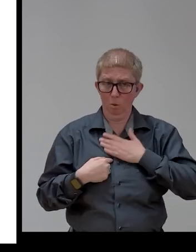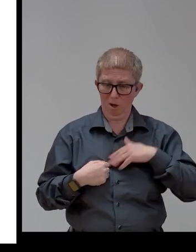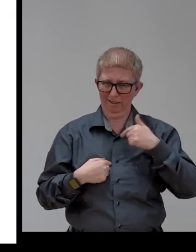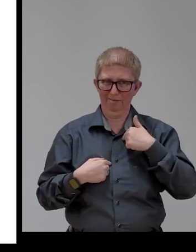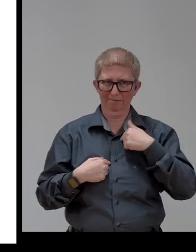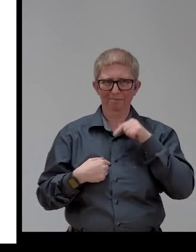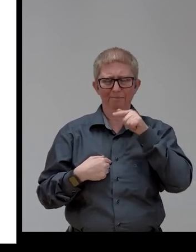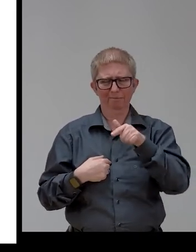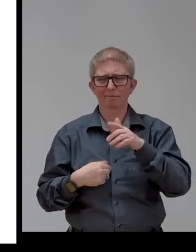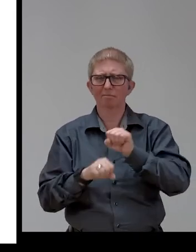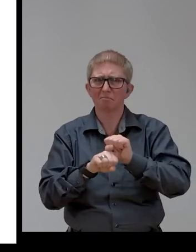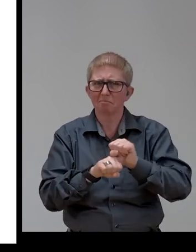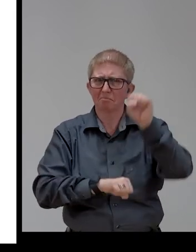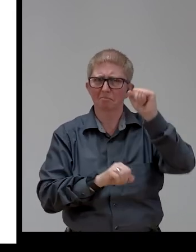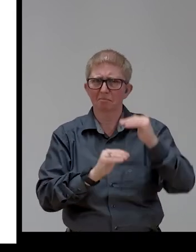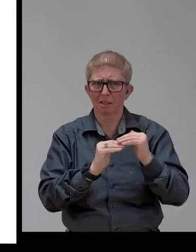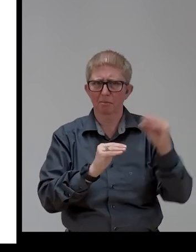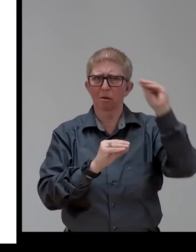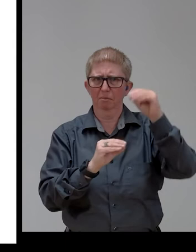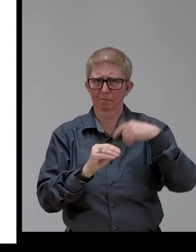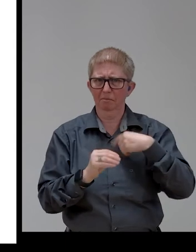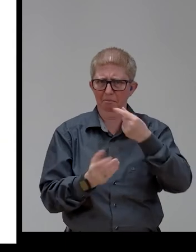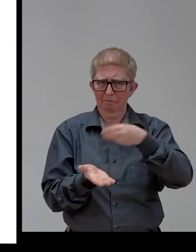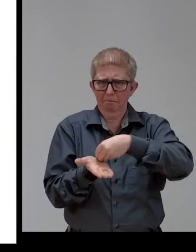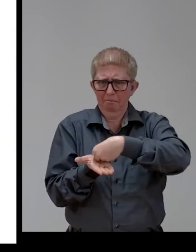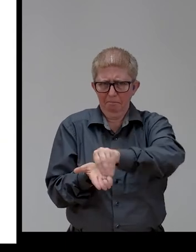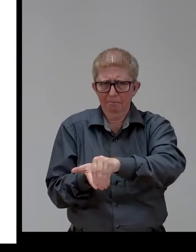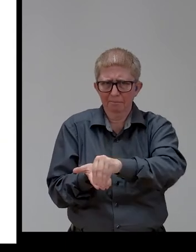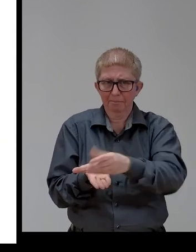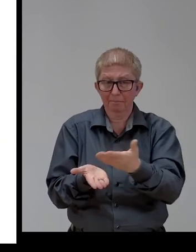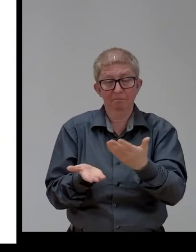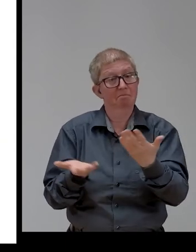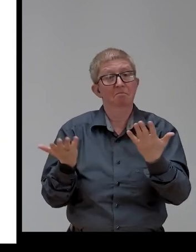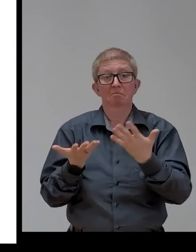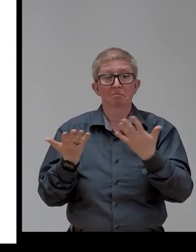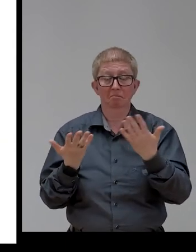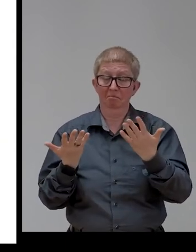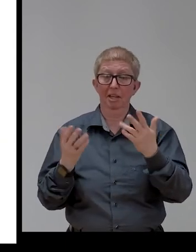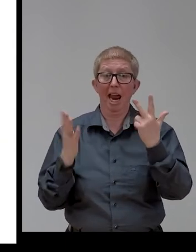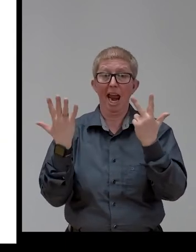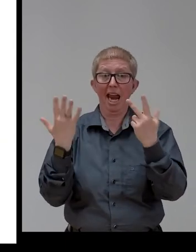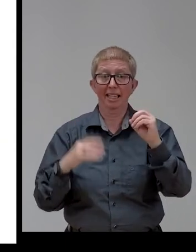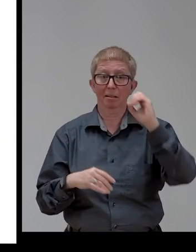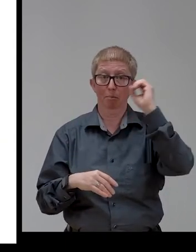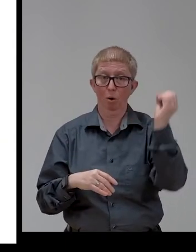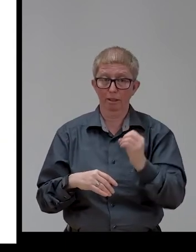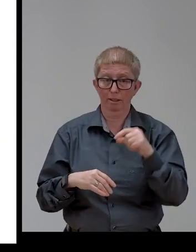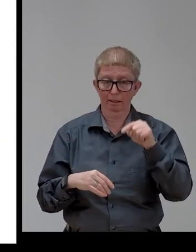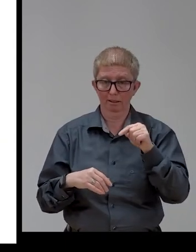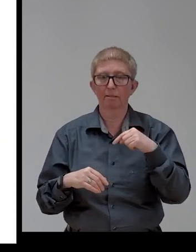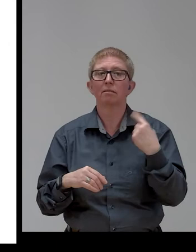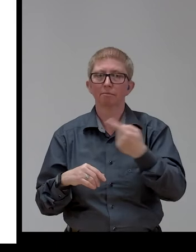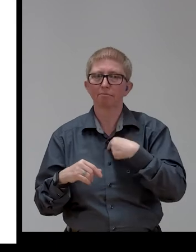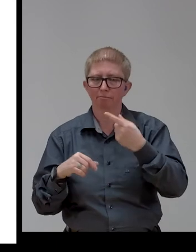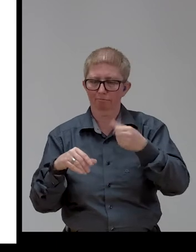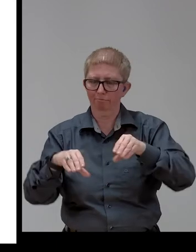certifications, and the grant covers 80% of the tuition or registration fee, up to 10,000